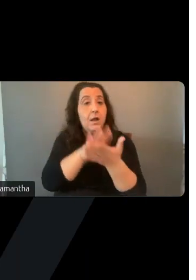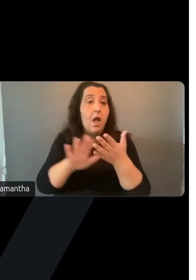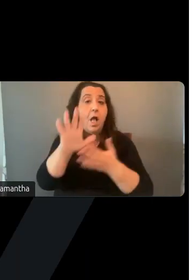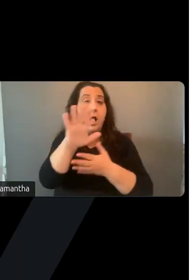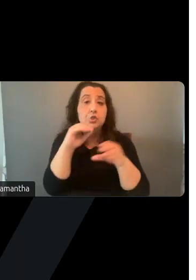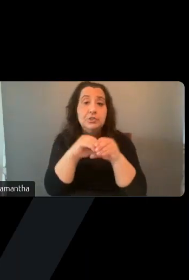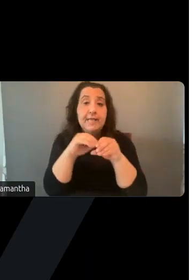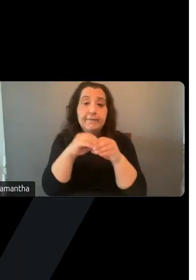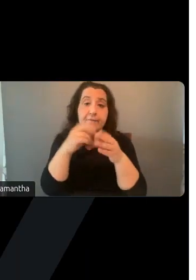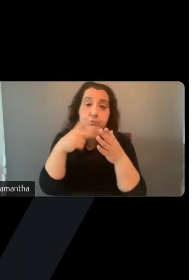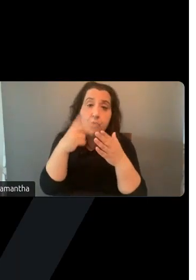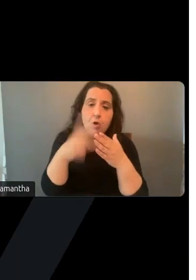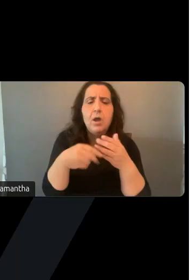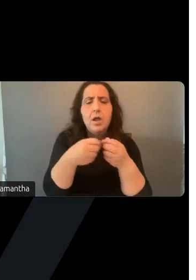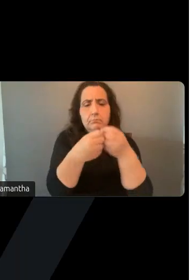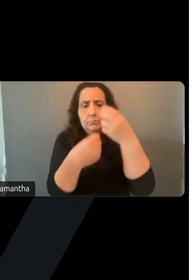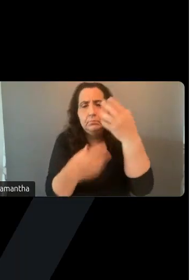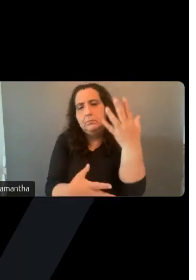and more.